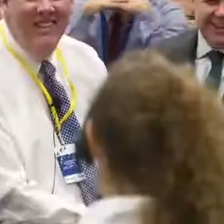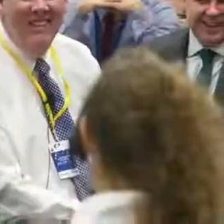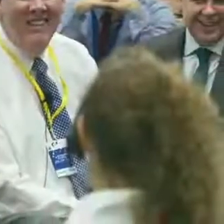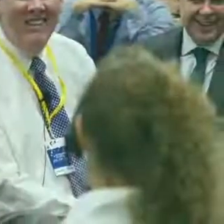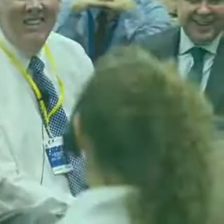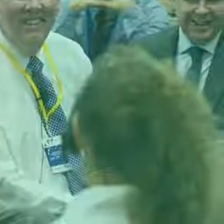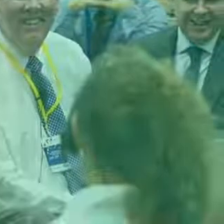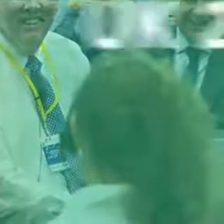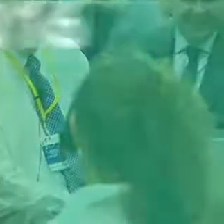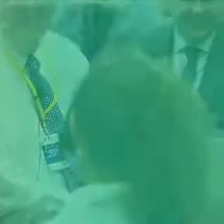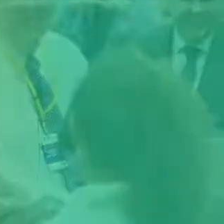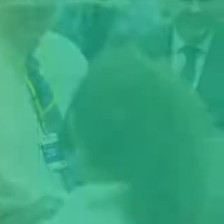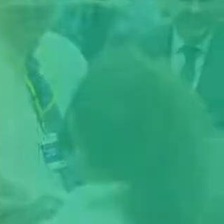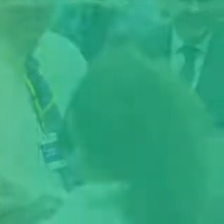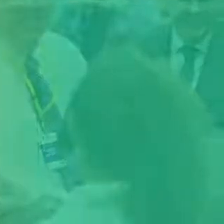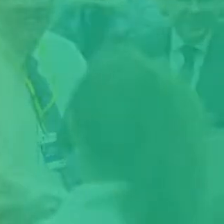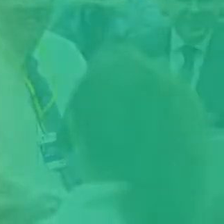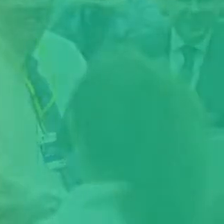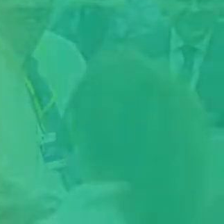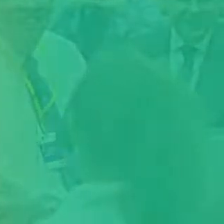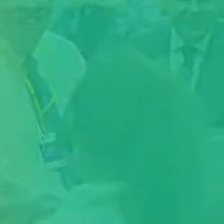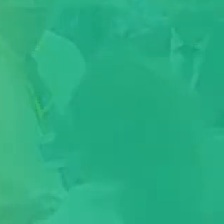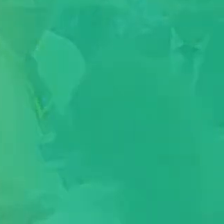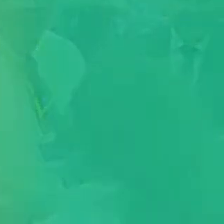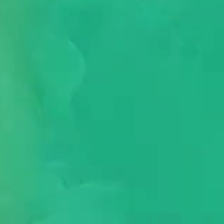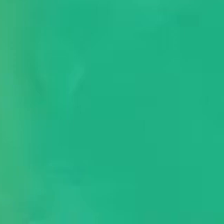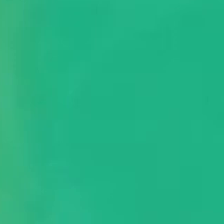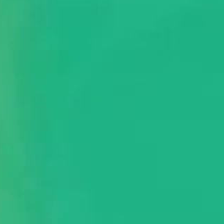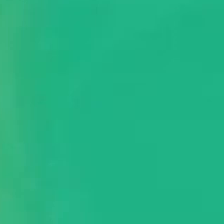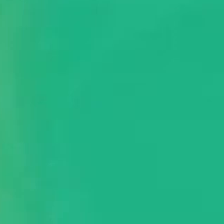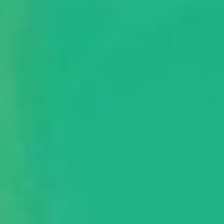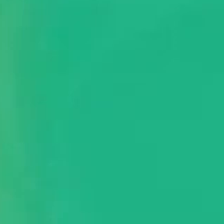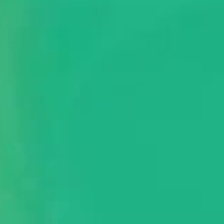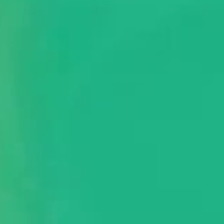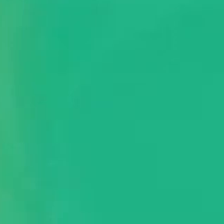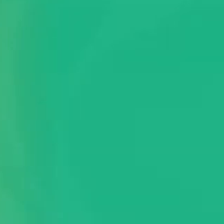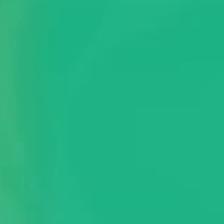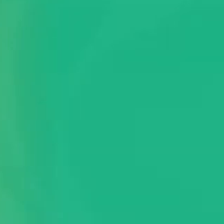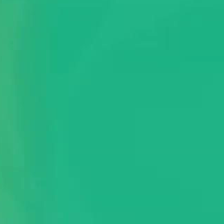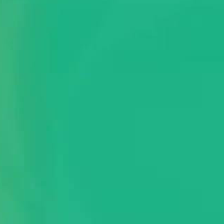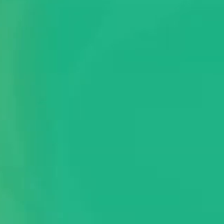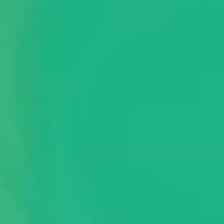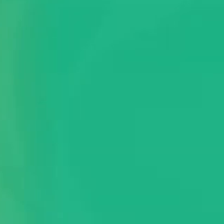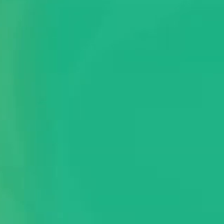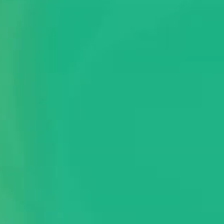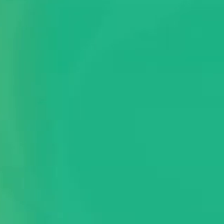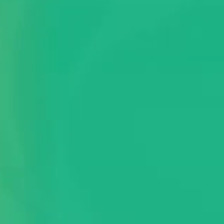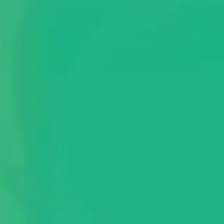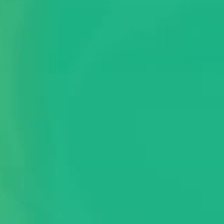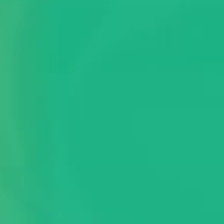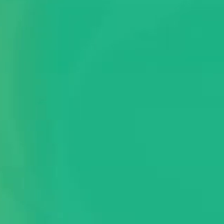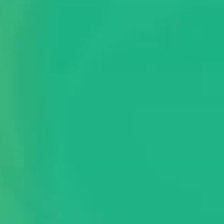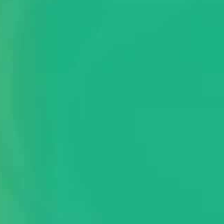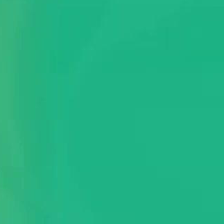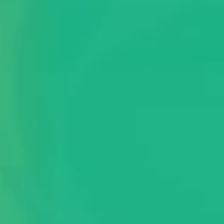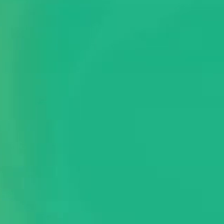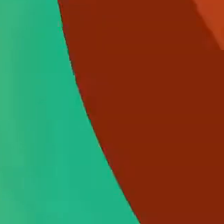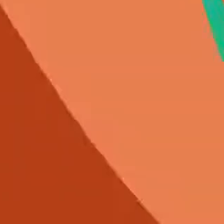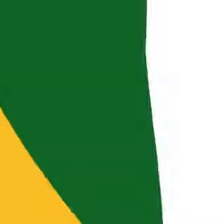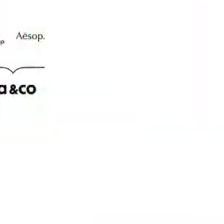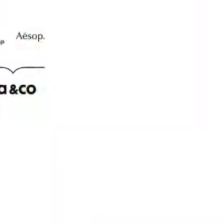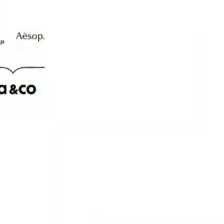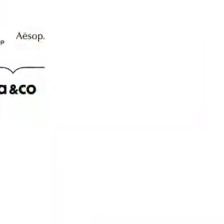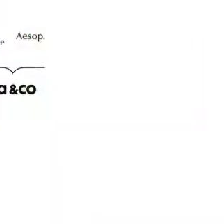é imensa de achar uma rescisão.